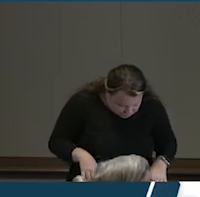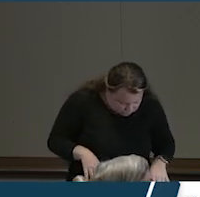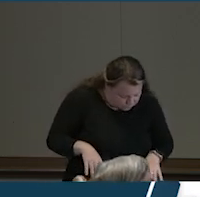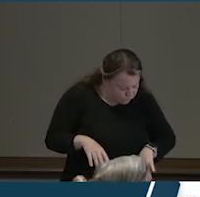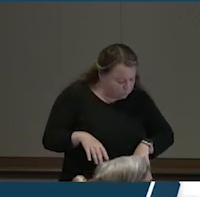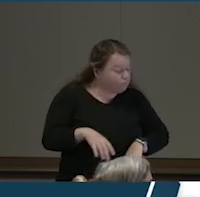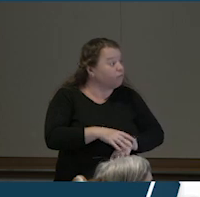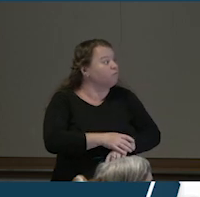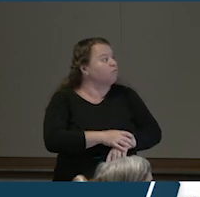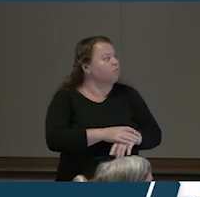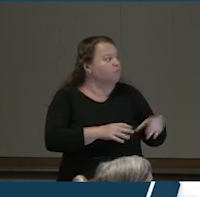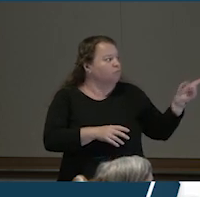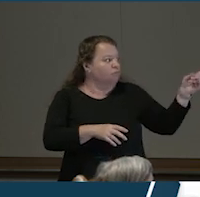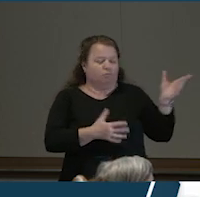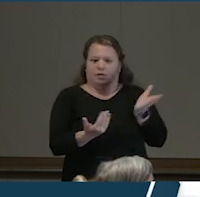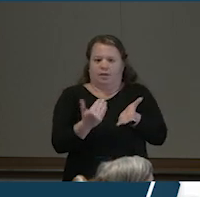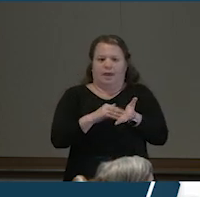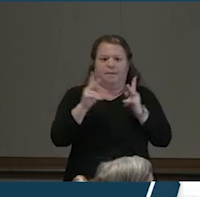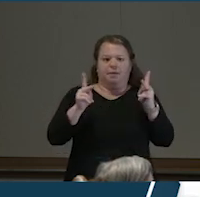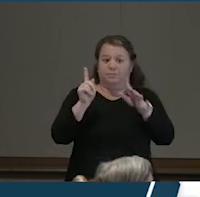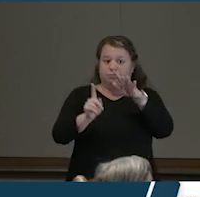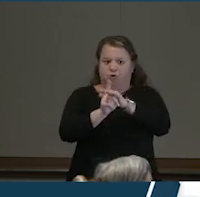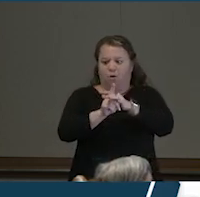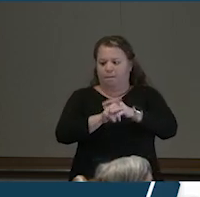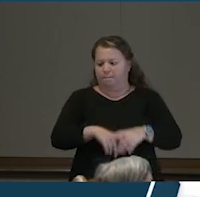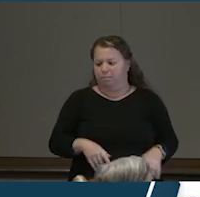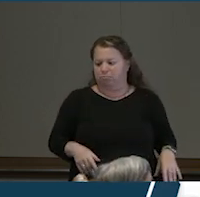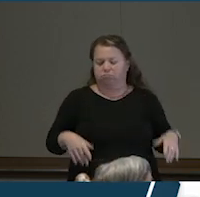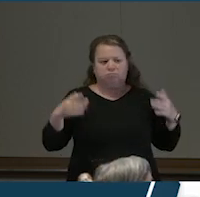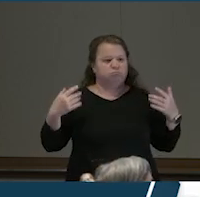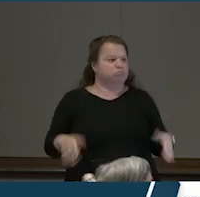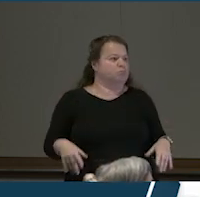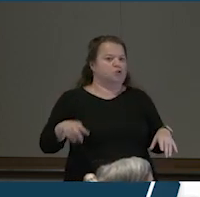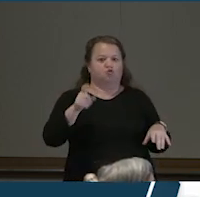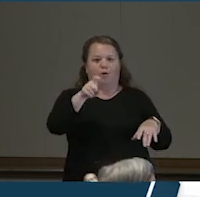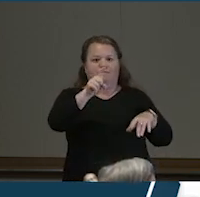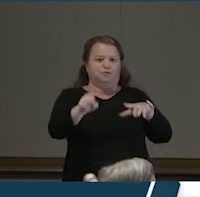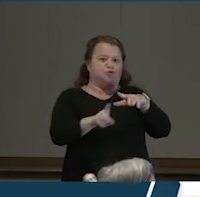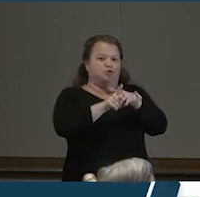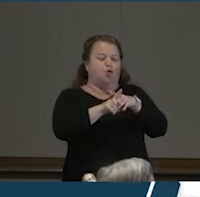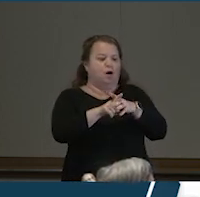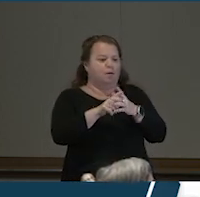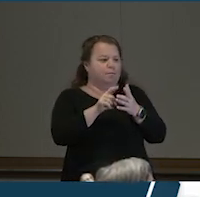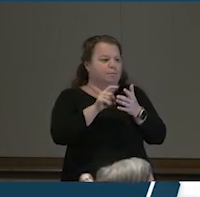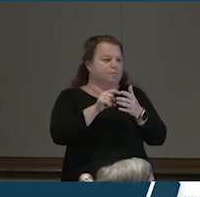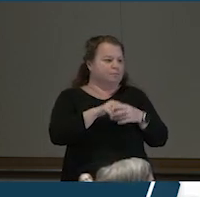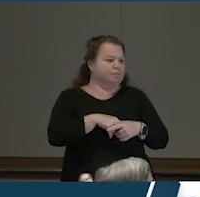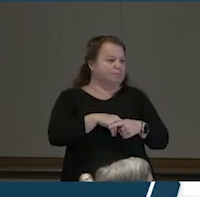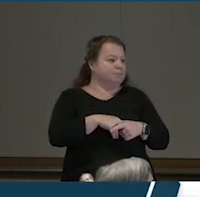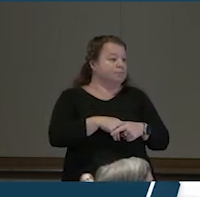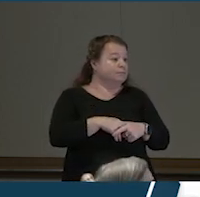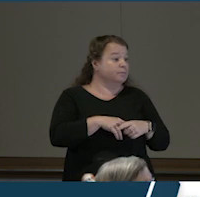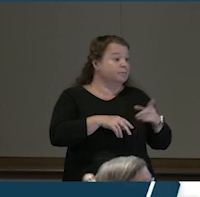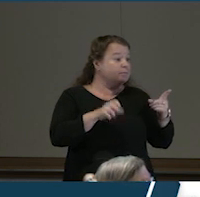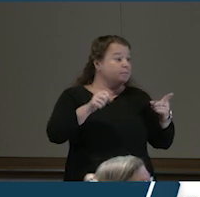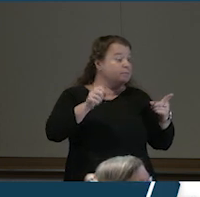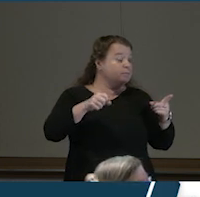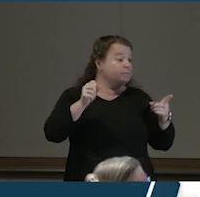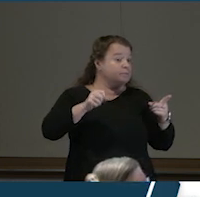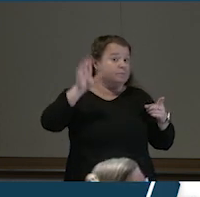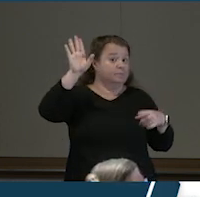but again, this is the show up piece. You got to show up. That's how you impact somebody like Andy Gardner. Yes? Can you do it